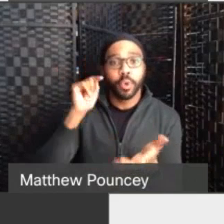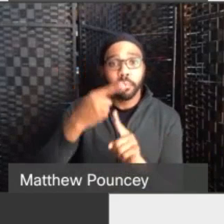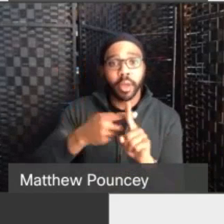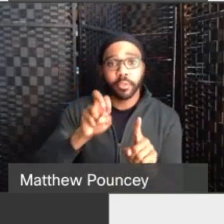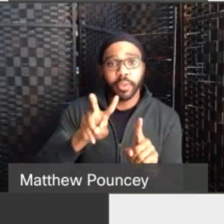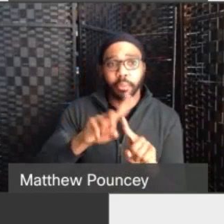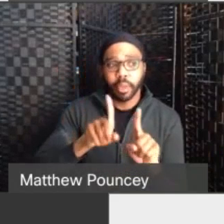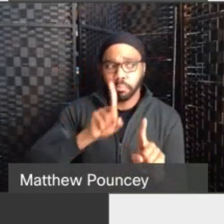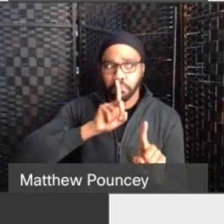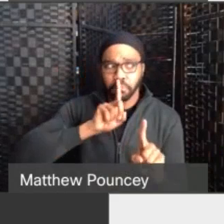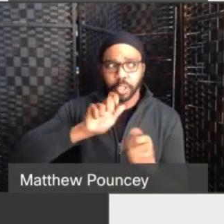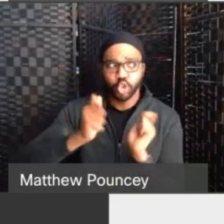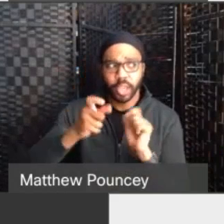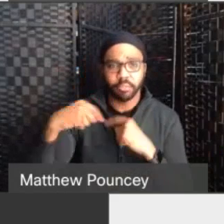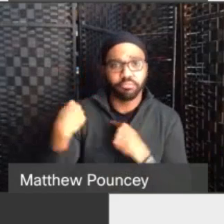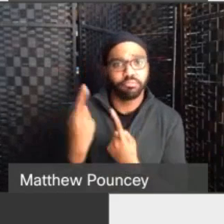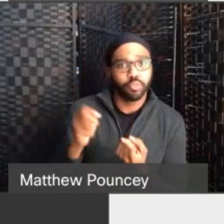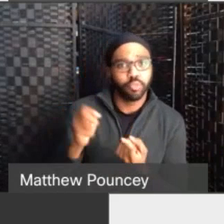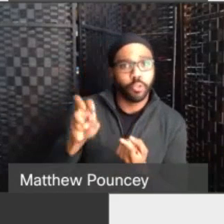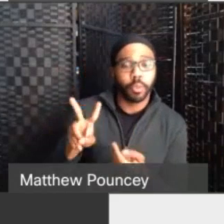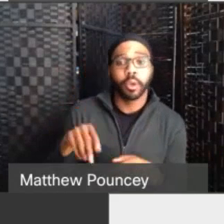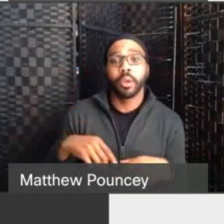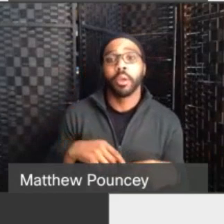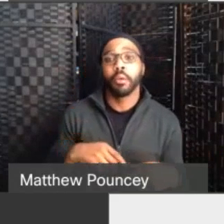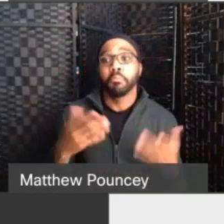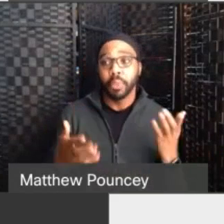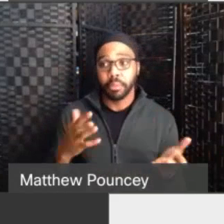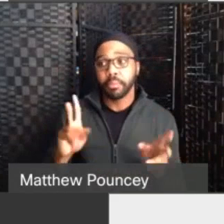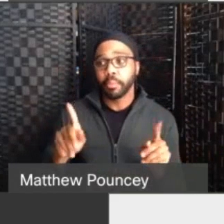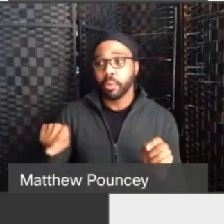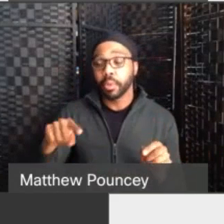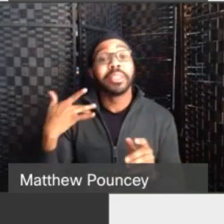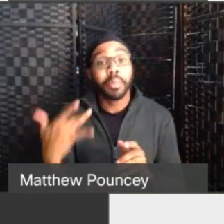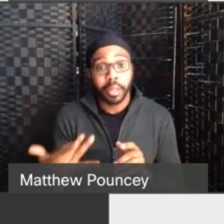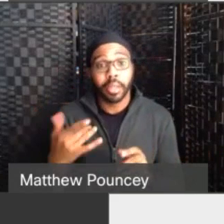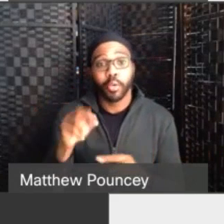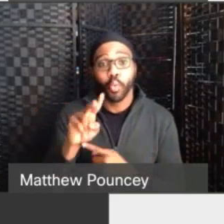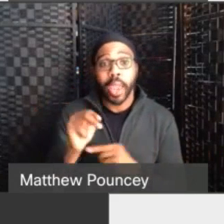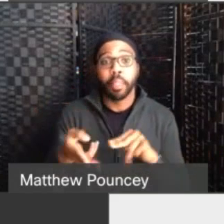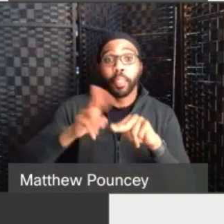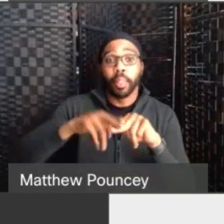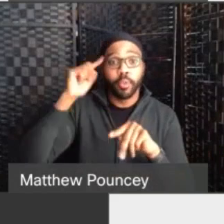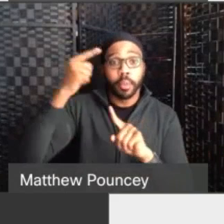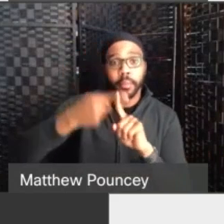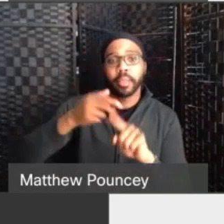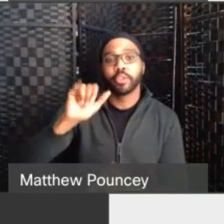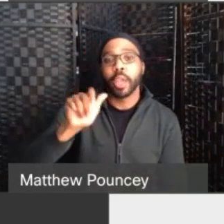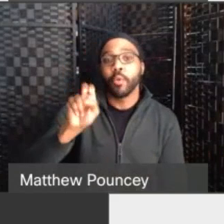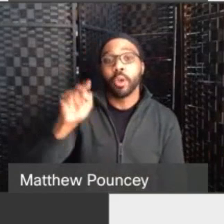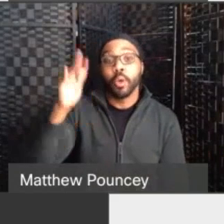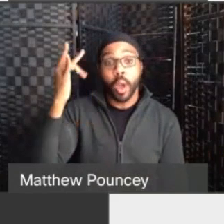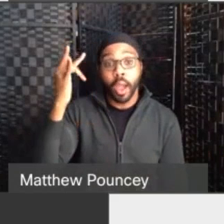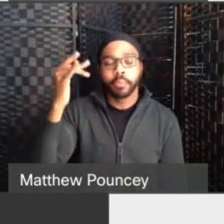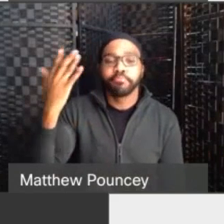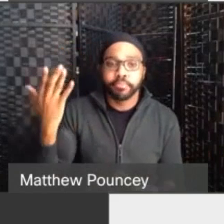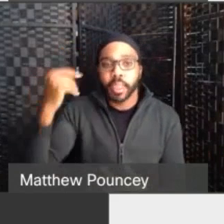since then. As people may be aware, typically the rate goes up in January because